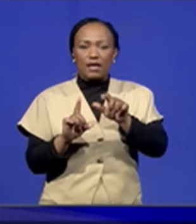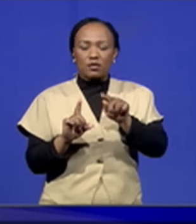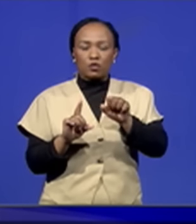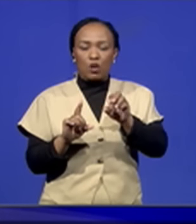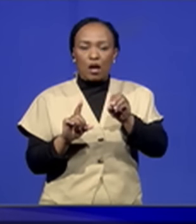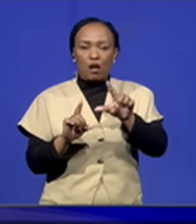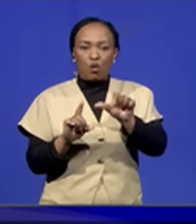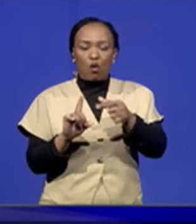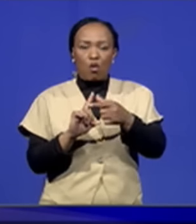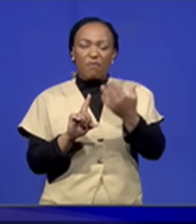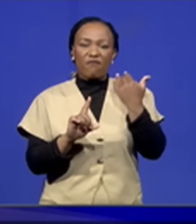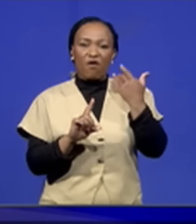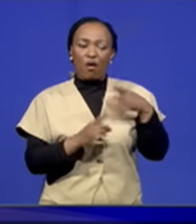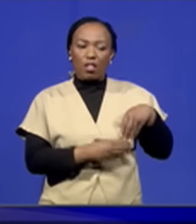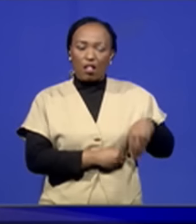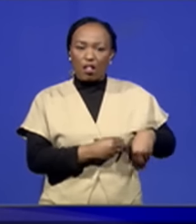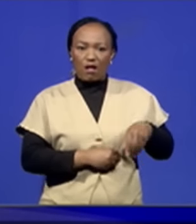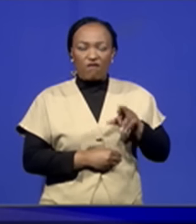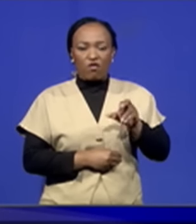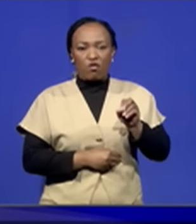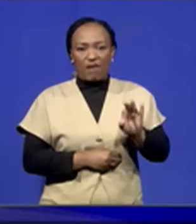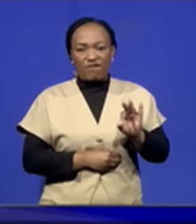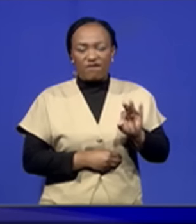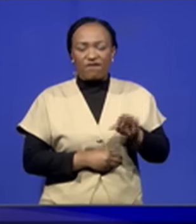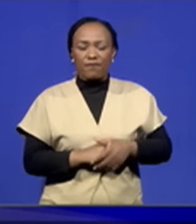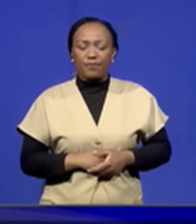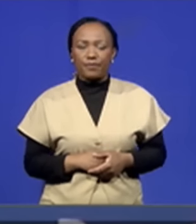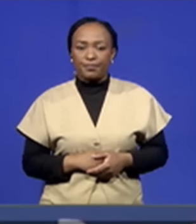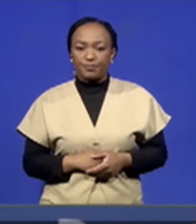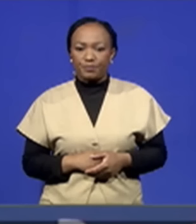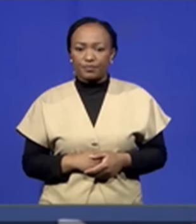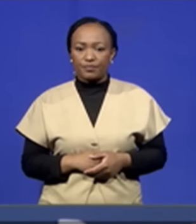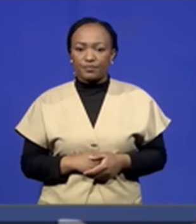lolamang ya merero ya matlole kwa RAF.